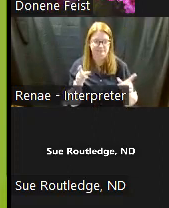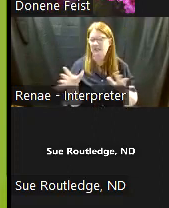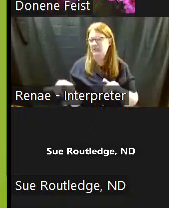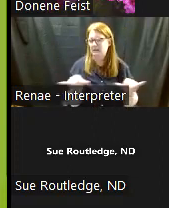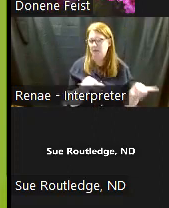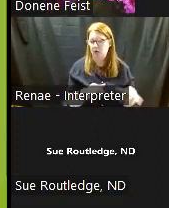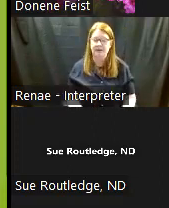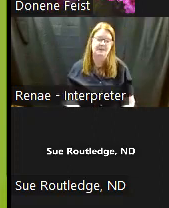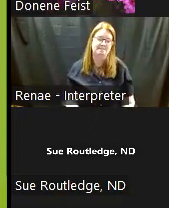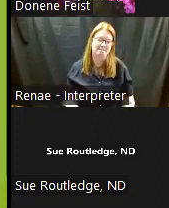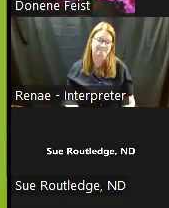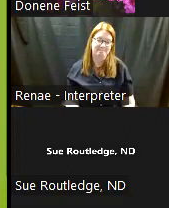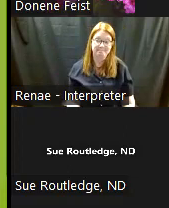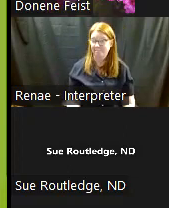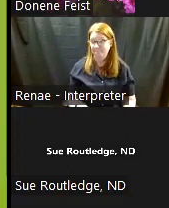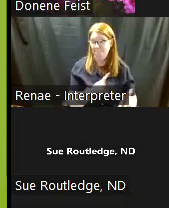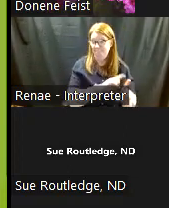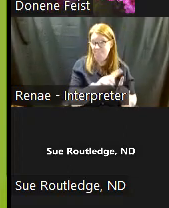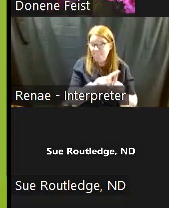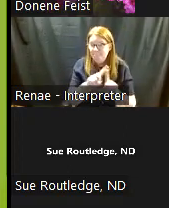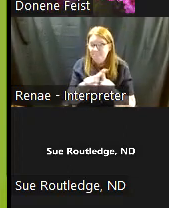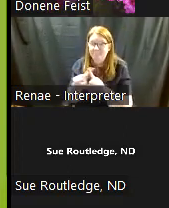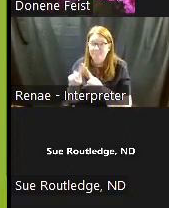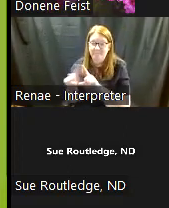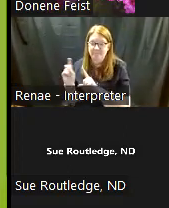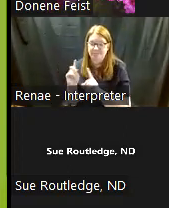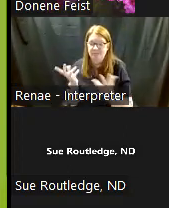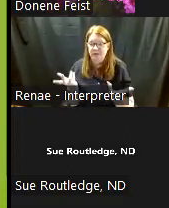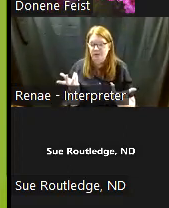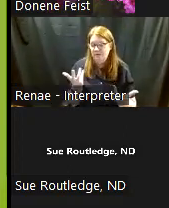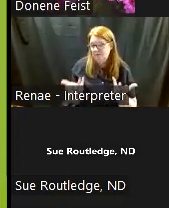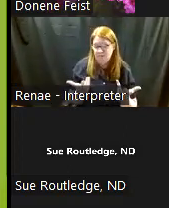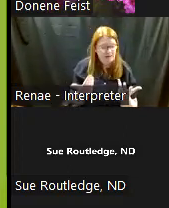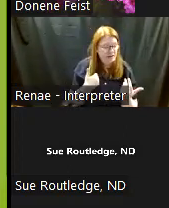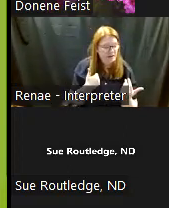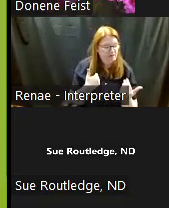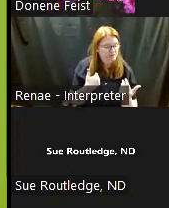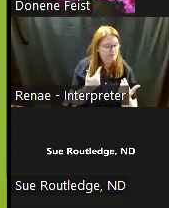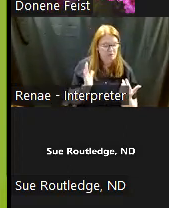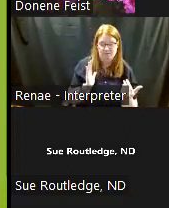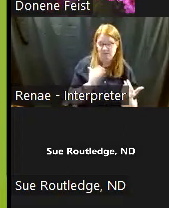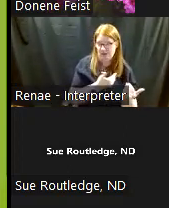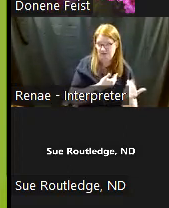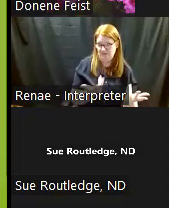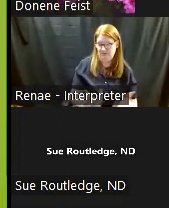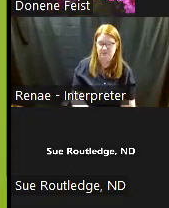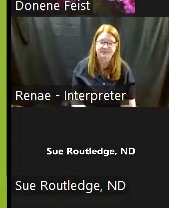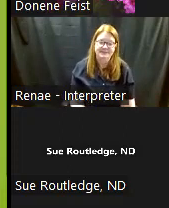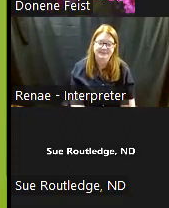picture. So lots of different things that you might see, or you might acquire, you might get from us as the audiologists.